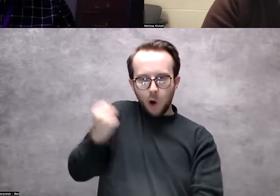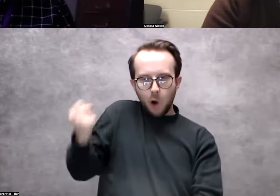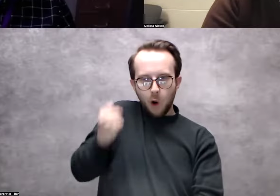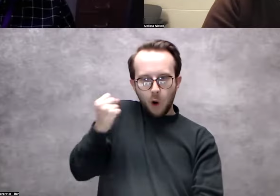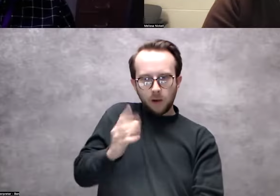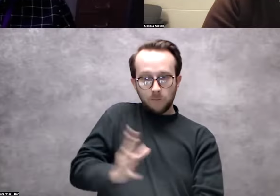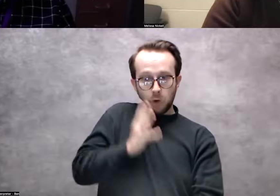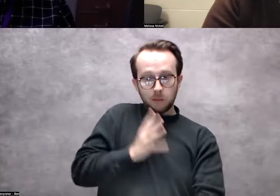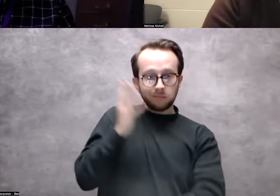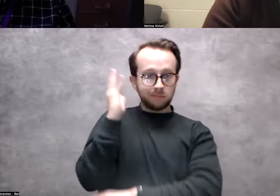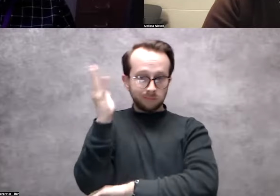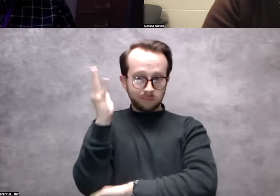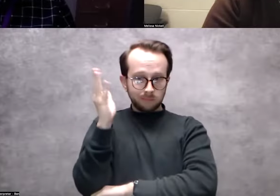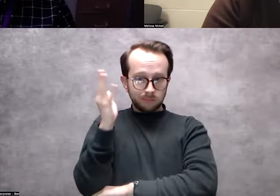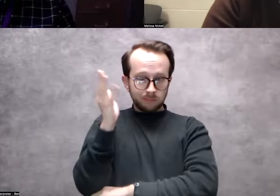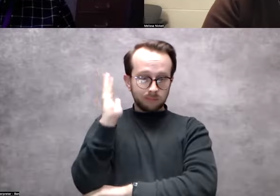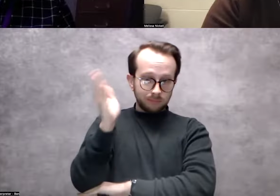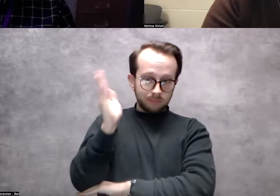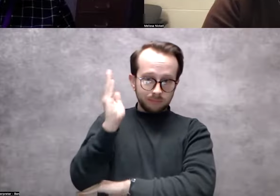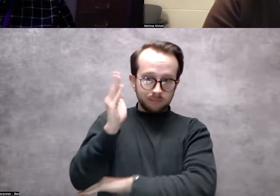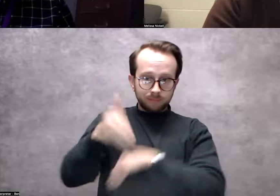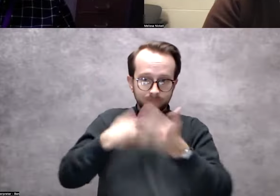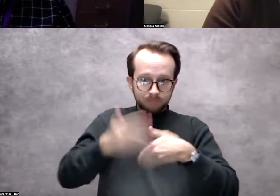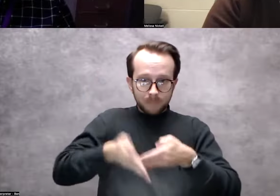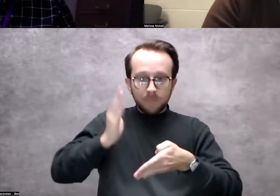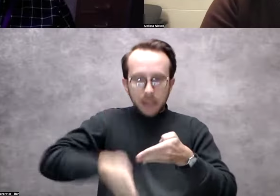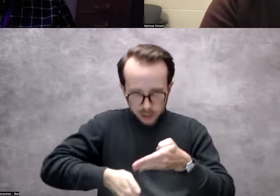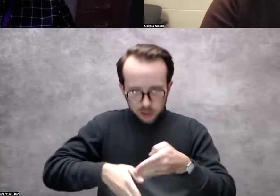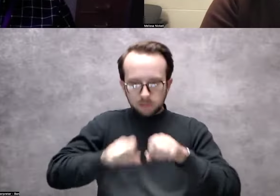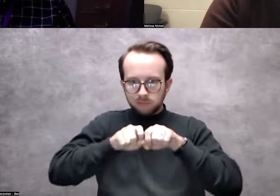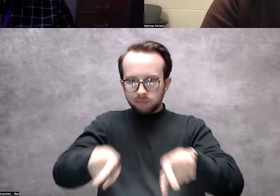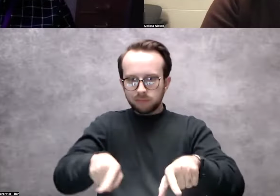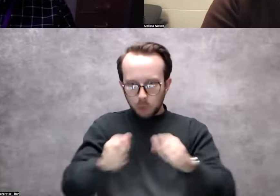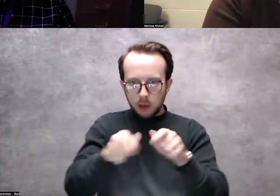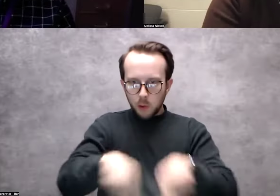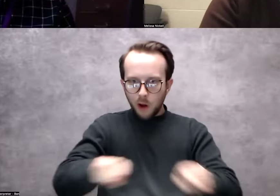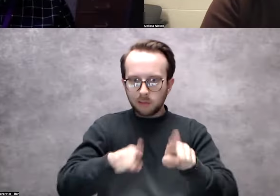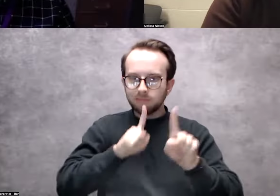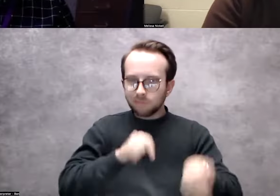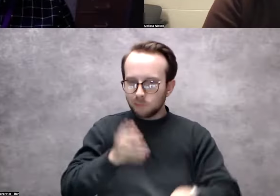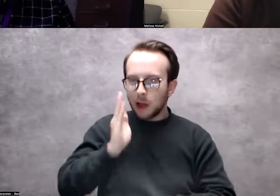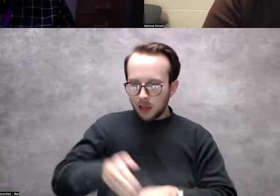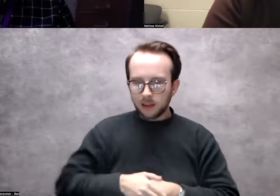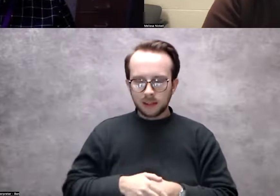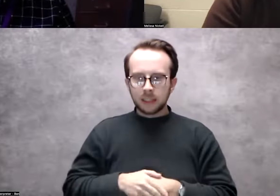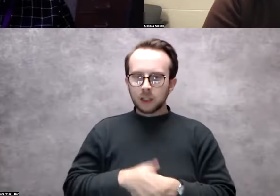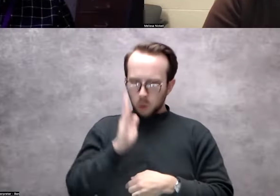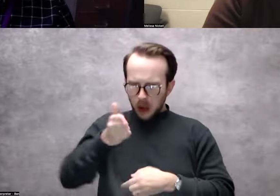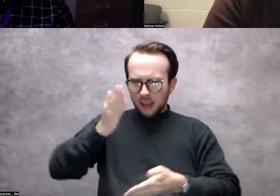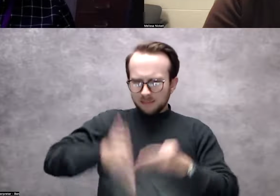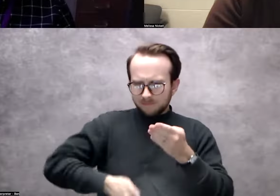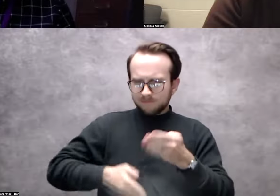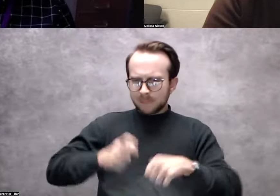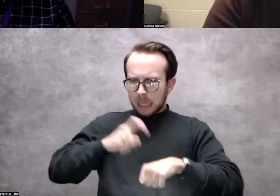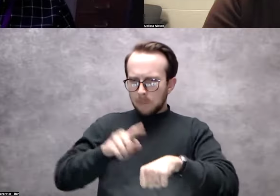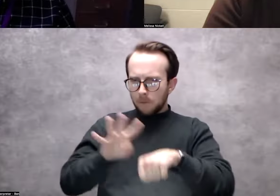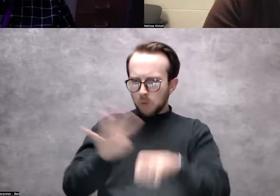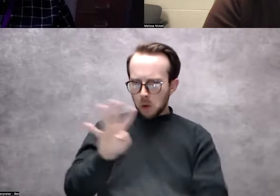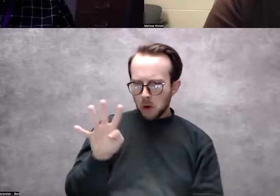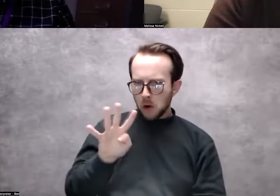concludes. I'll share those out and give our presenter a chance to address them. We will wrap up around 4 o'clock today, so if